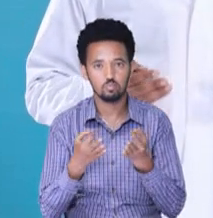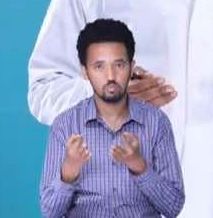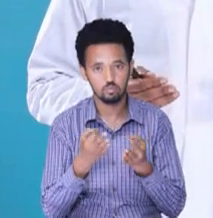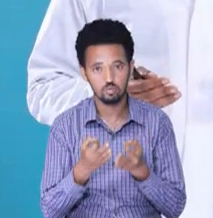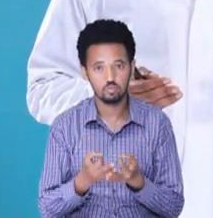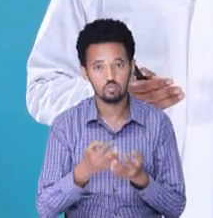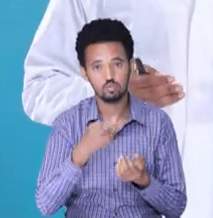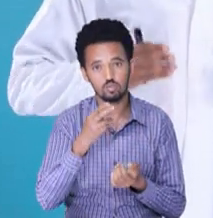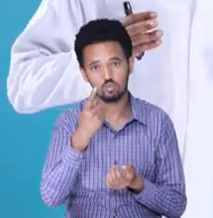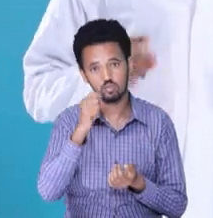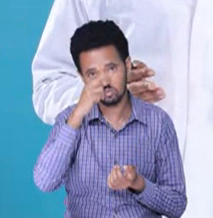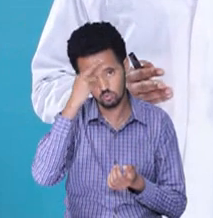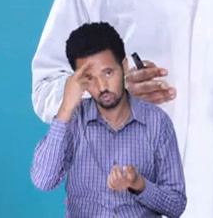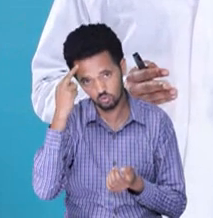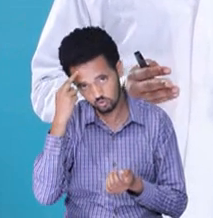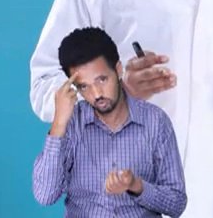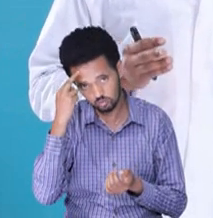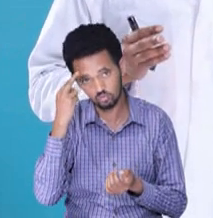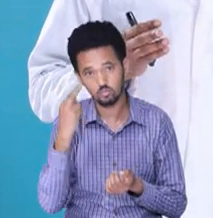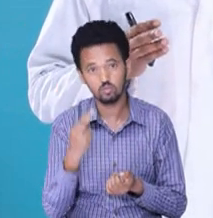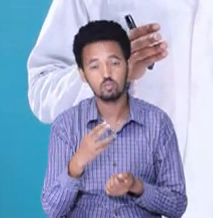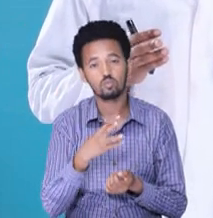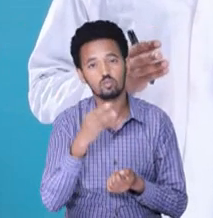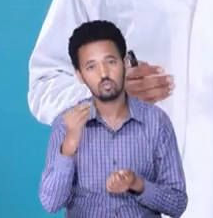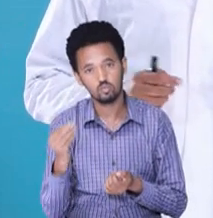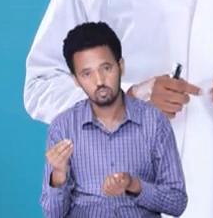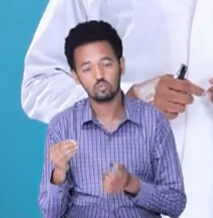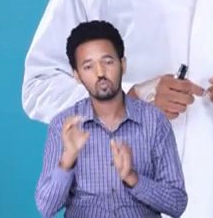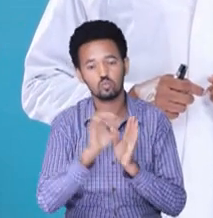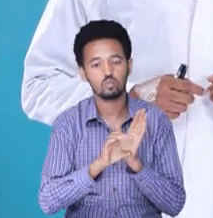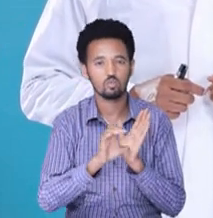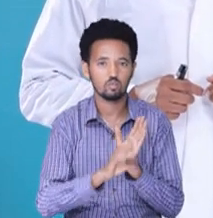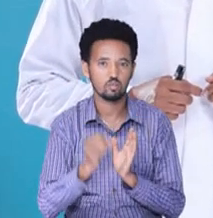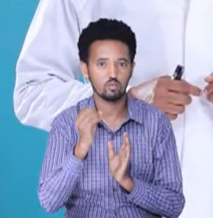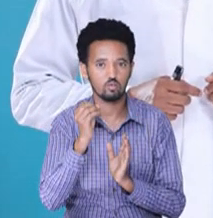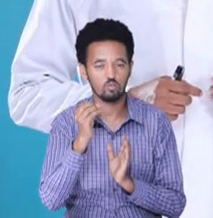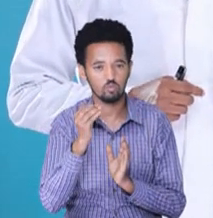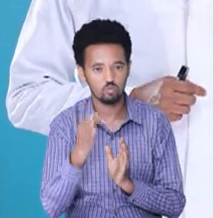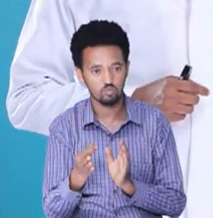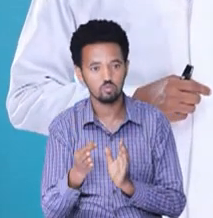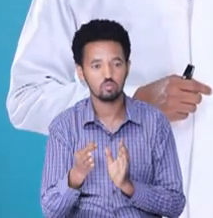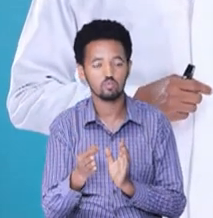the cause, course, and consequence of French Revolution,